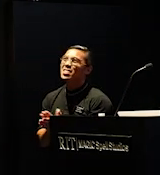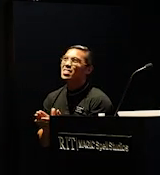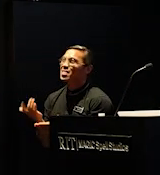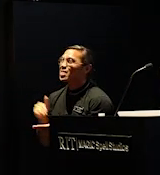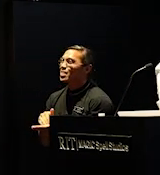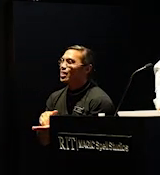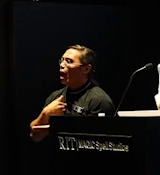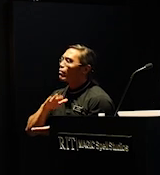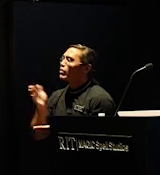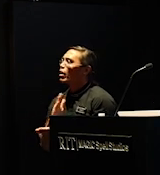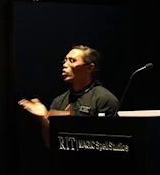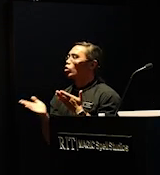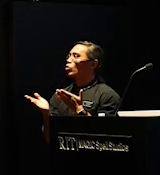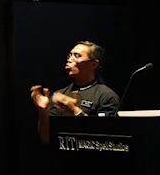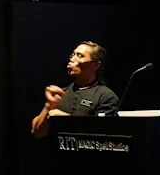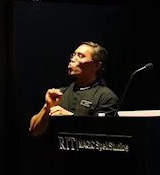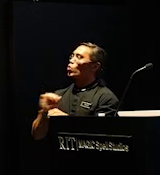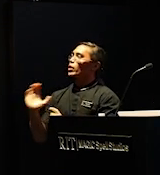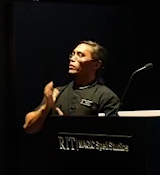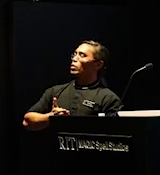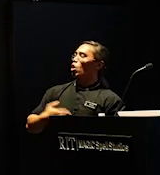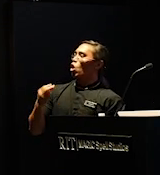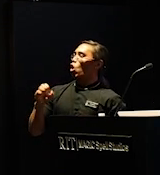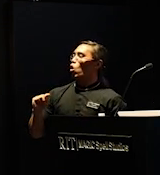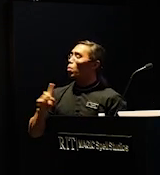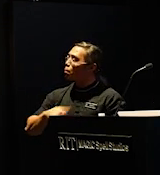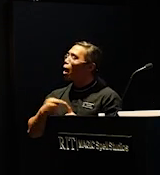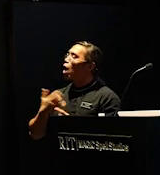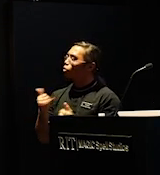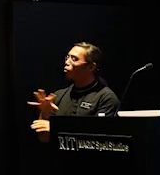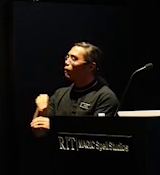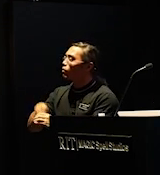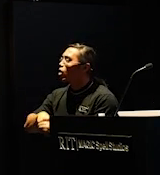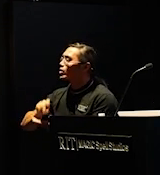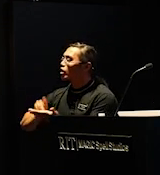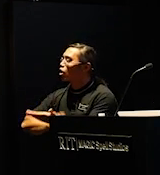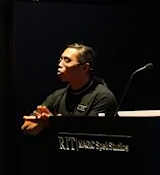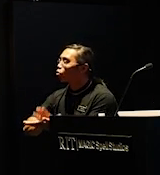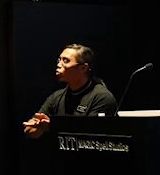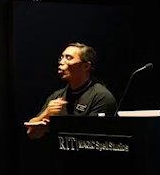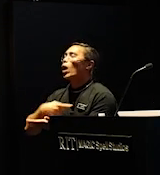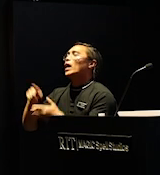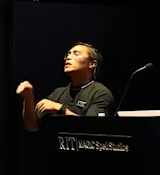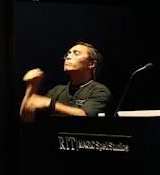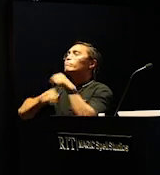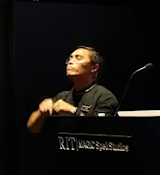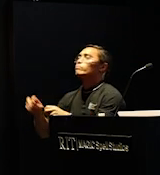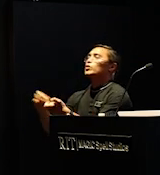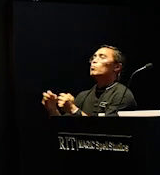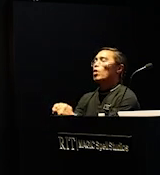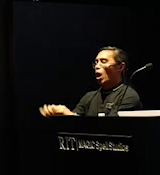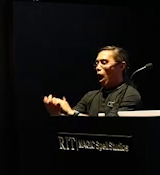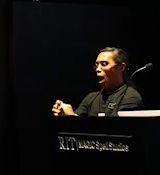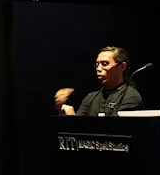I wasn't a maitre d', but I had gone to design school. So how do you say hi when people come in the restaurant? And there are all the